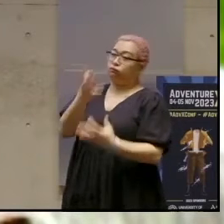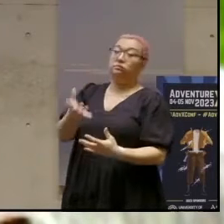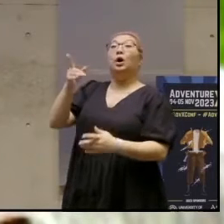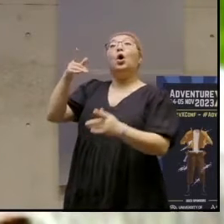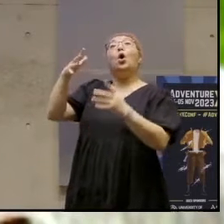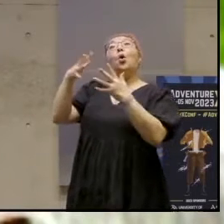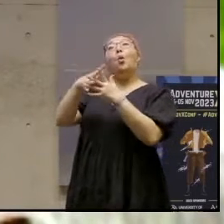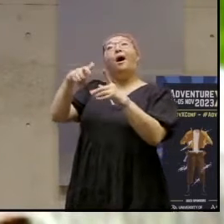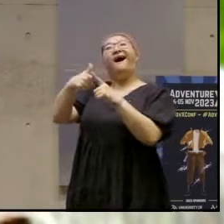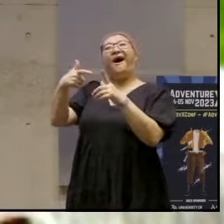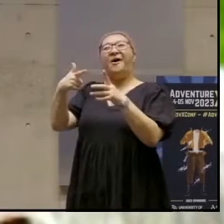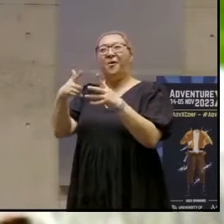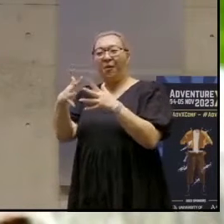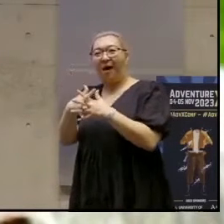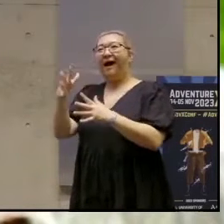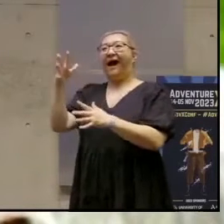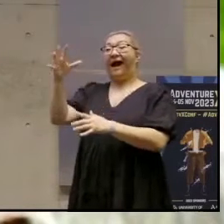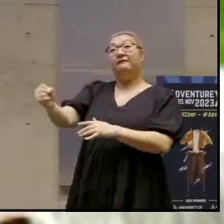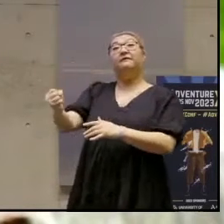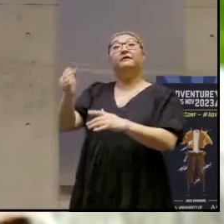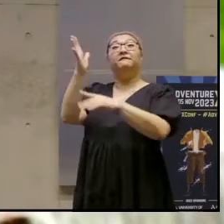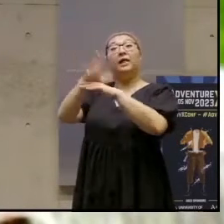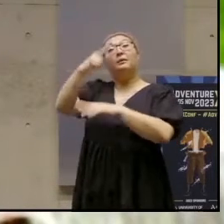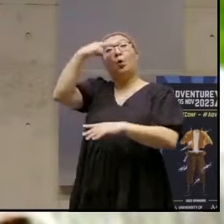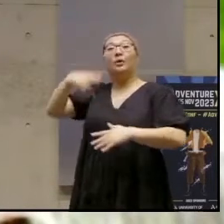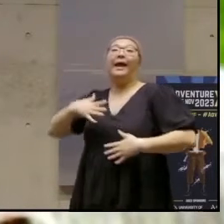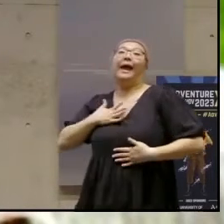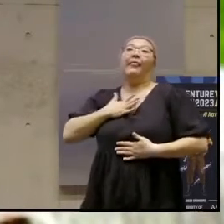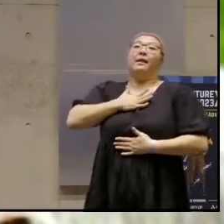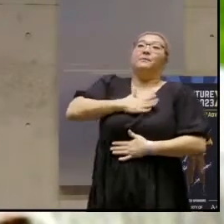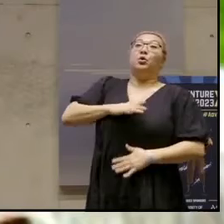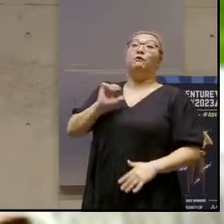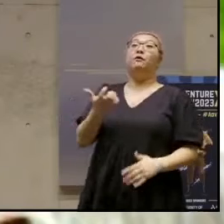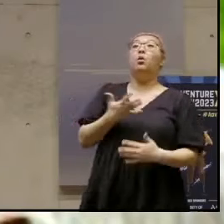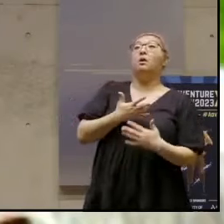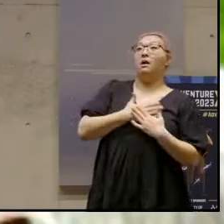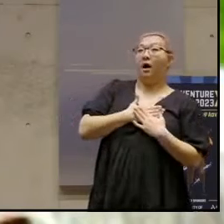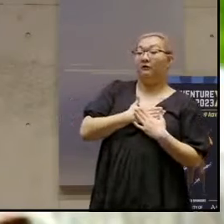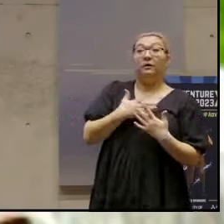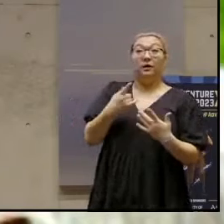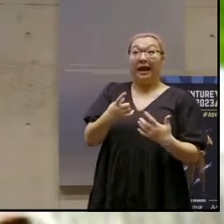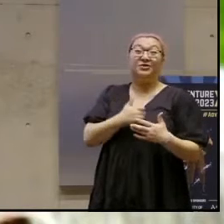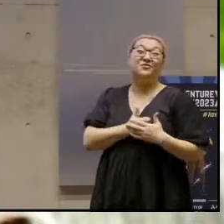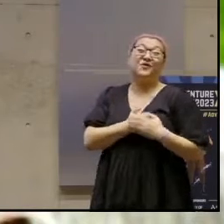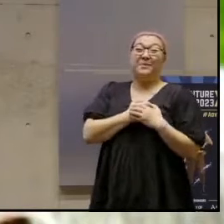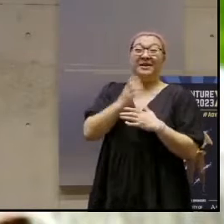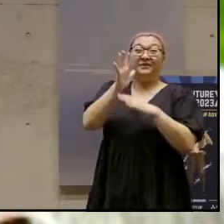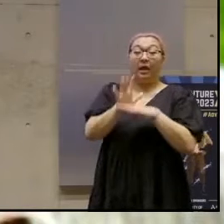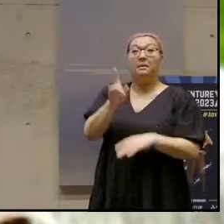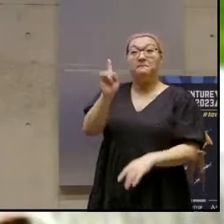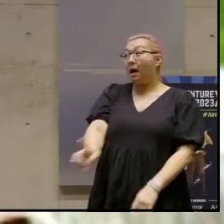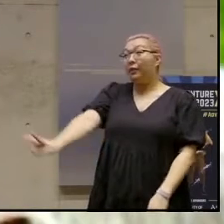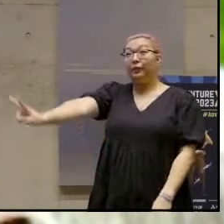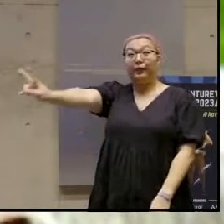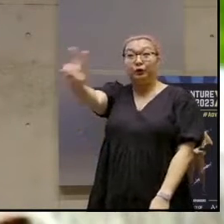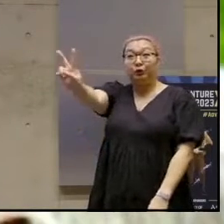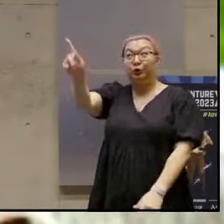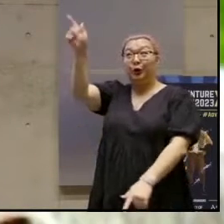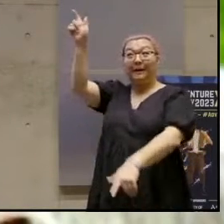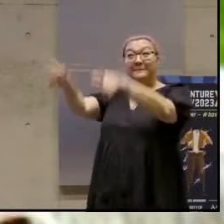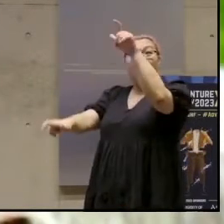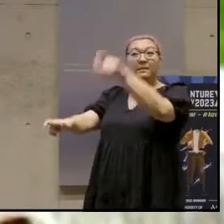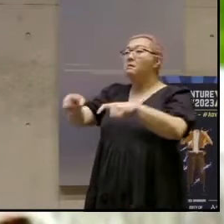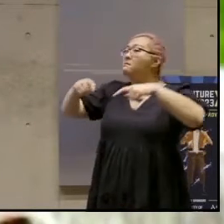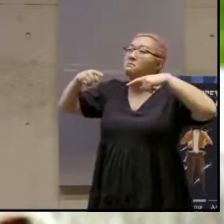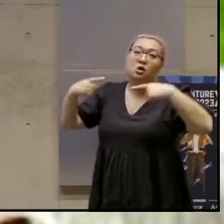Kar-wai's film In the Mood for Love is a romance where the 2 people who are in love with each other aren't allowed to consummate the romance or say